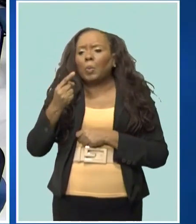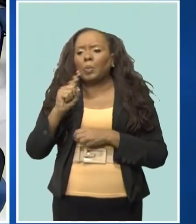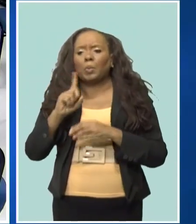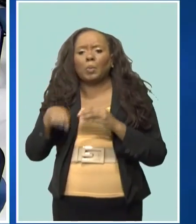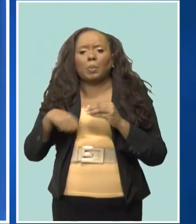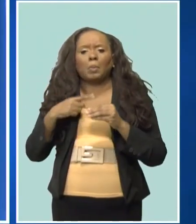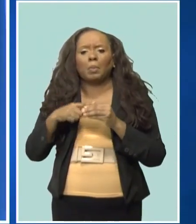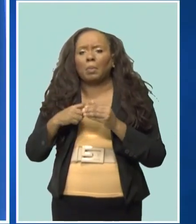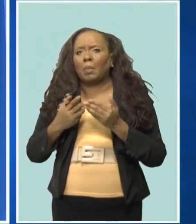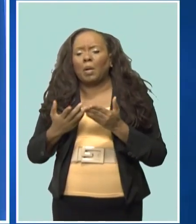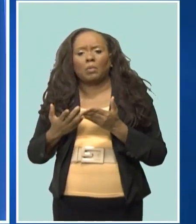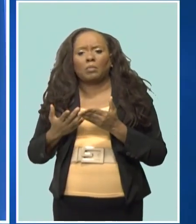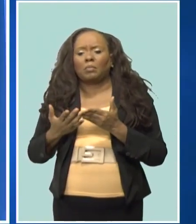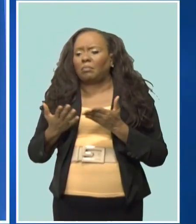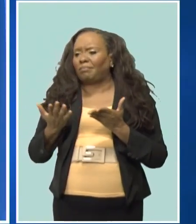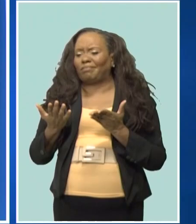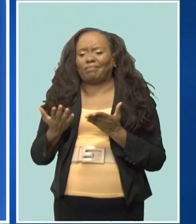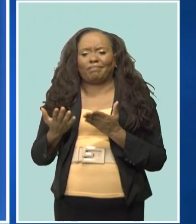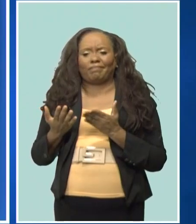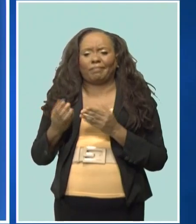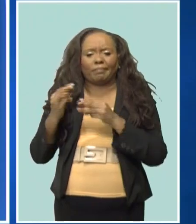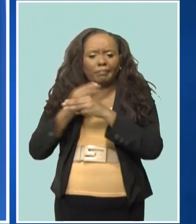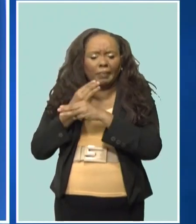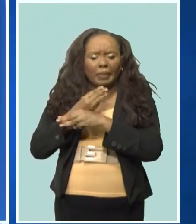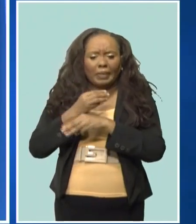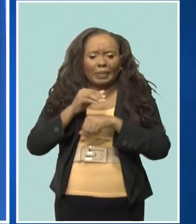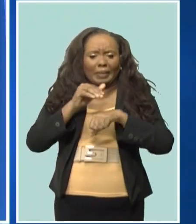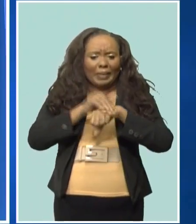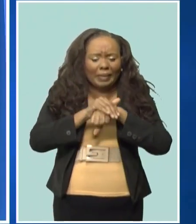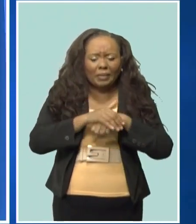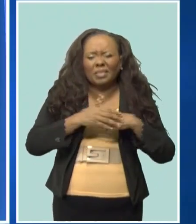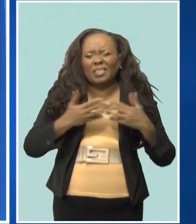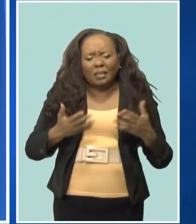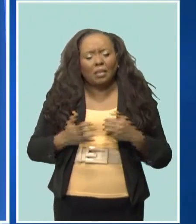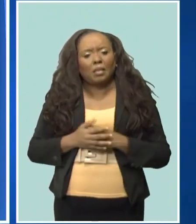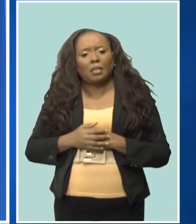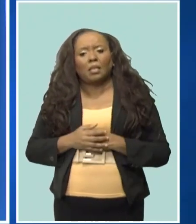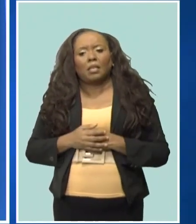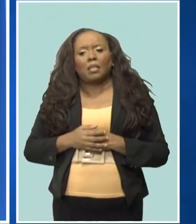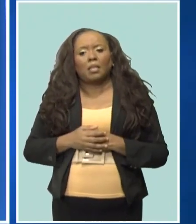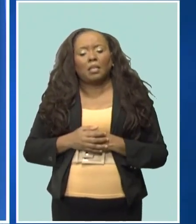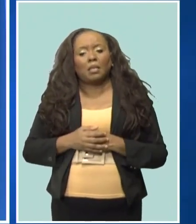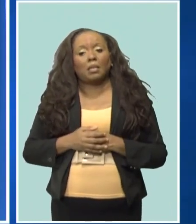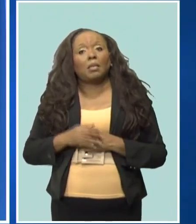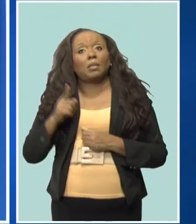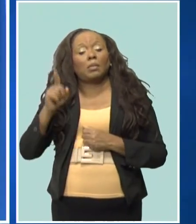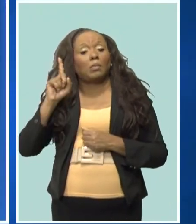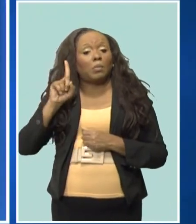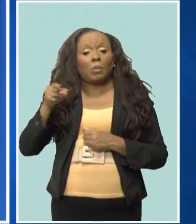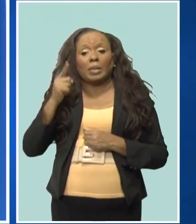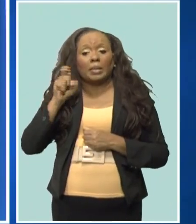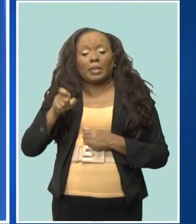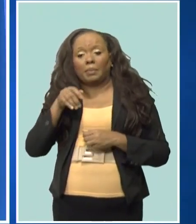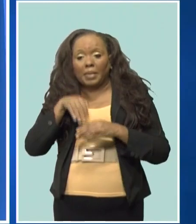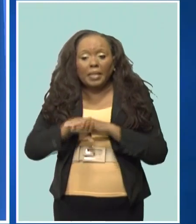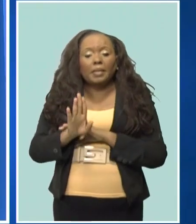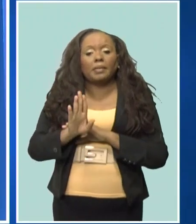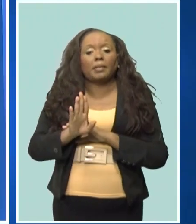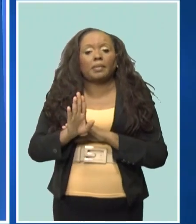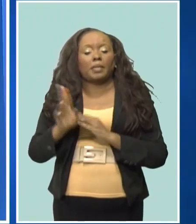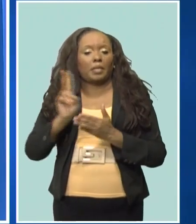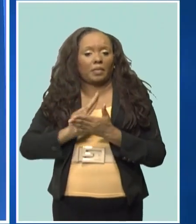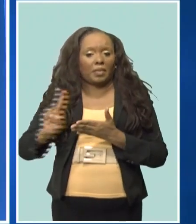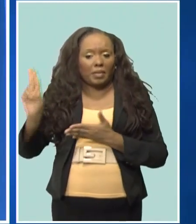gain entry to a course of study at the University of West Indies, you have passed the academic hurdle. After that, we evaluate